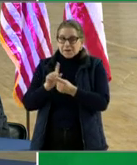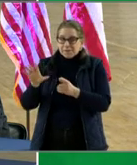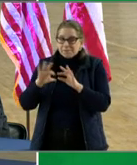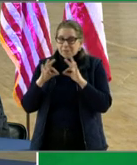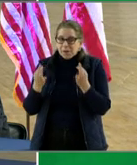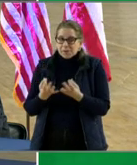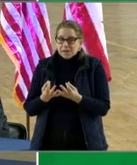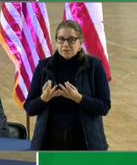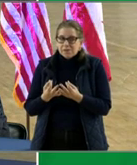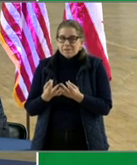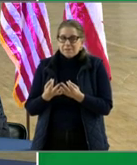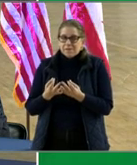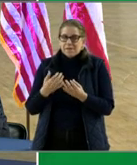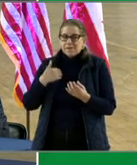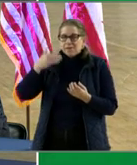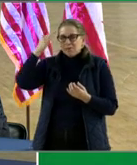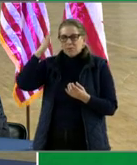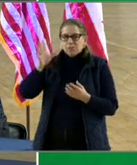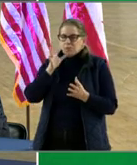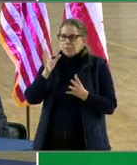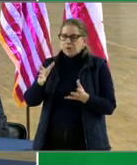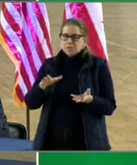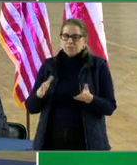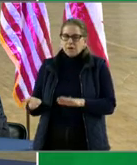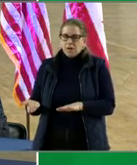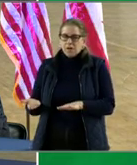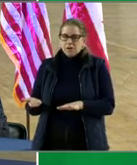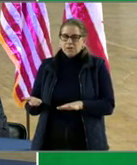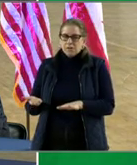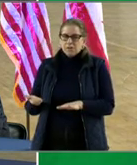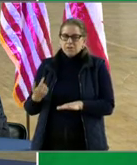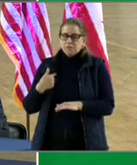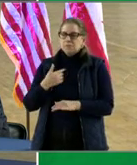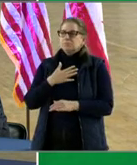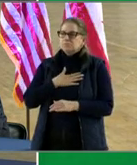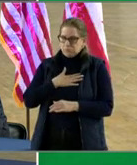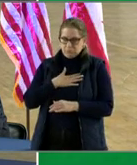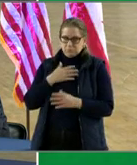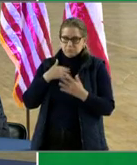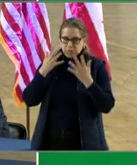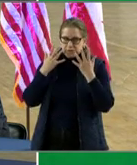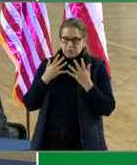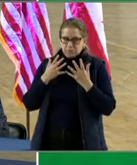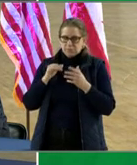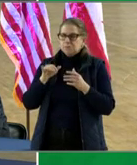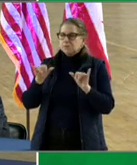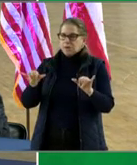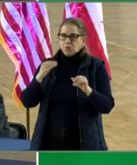lost his grandmom, so we want to send our condolences to them as well. Stay home, everybody.